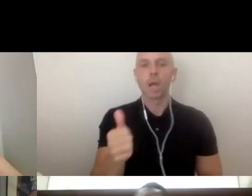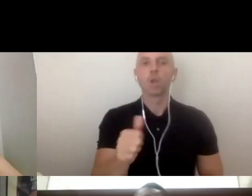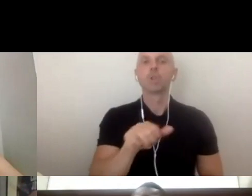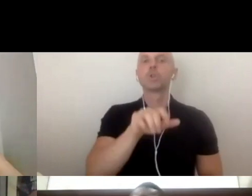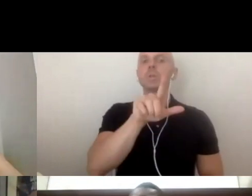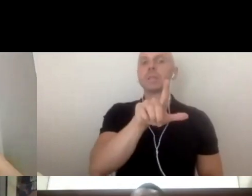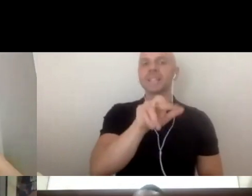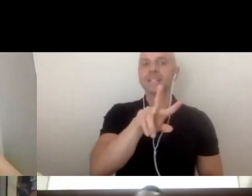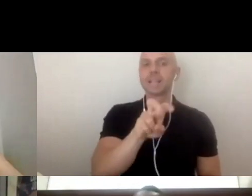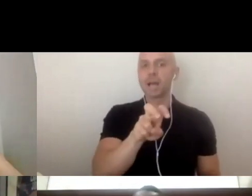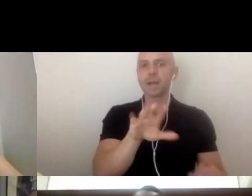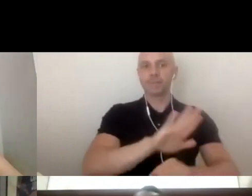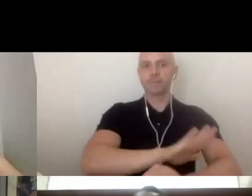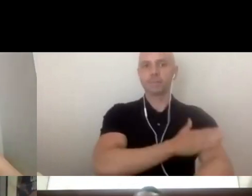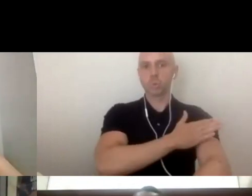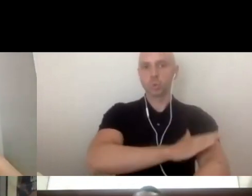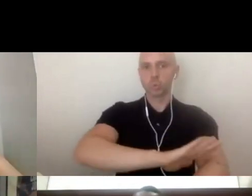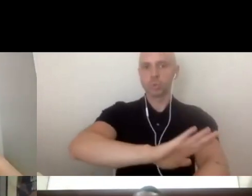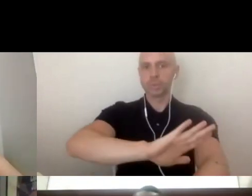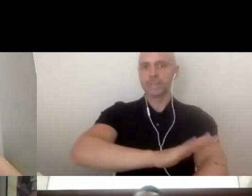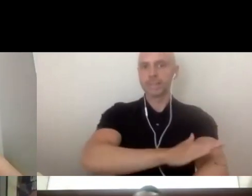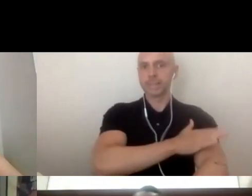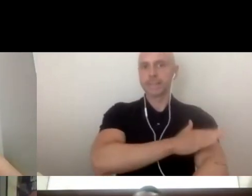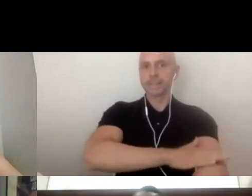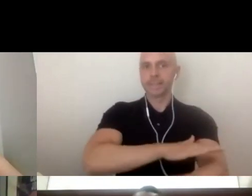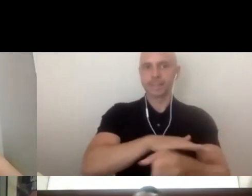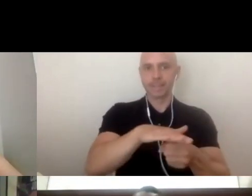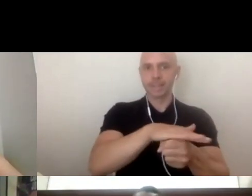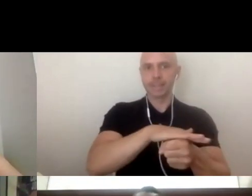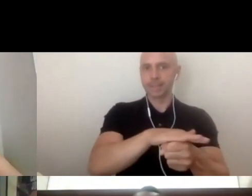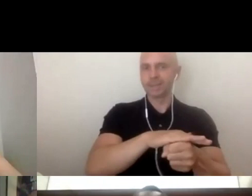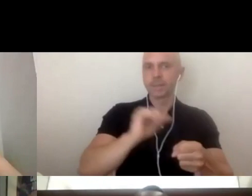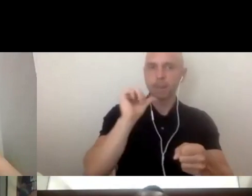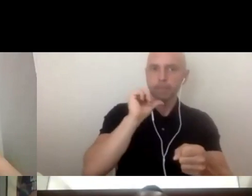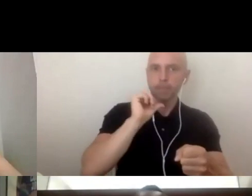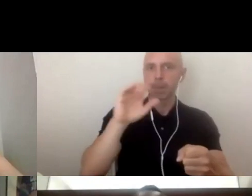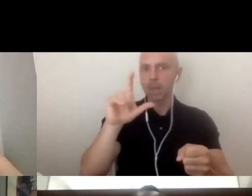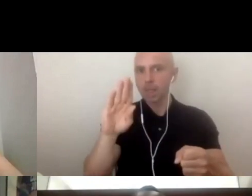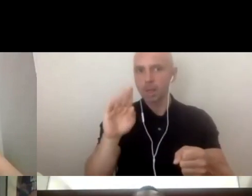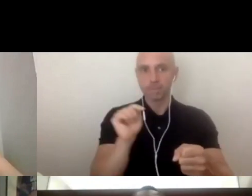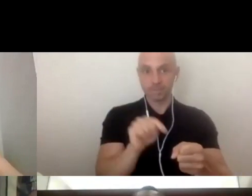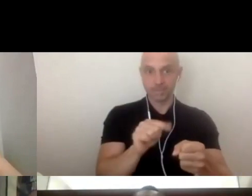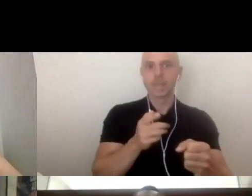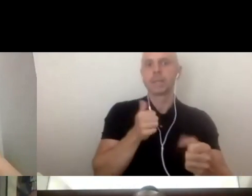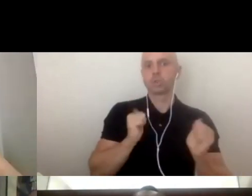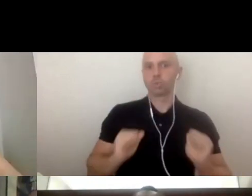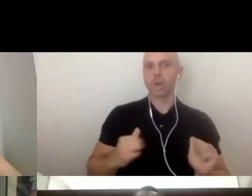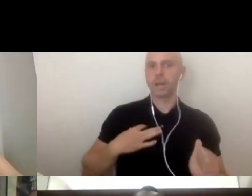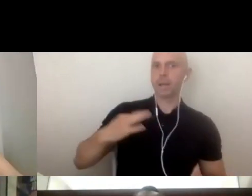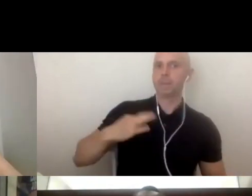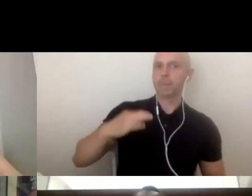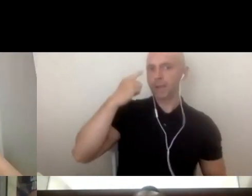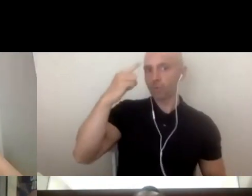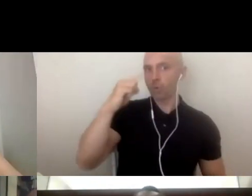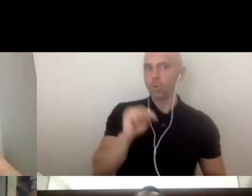subclass, the list of those properties will be going to council for approval. And I'm really pleased to tell